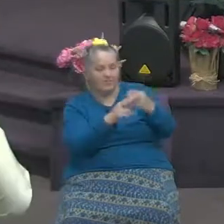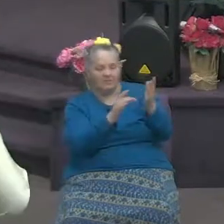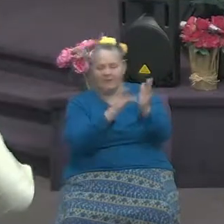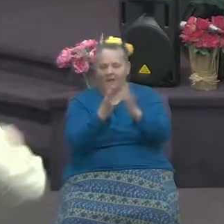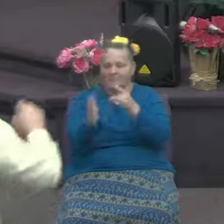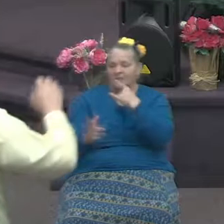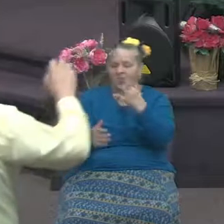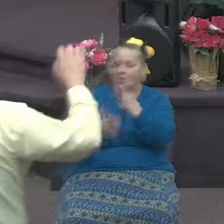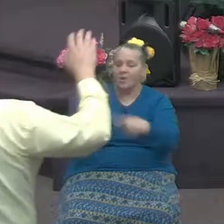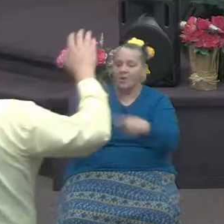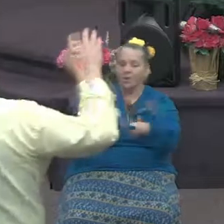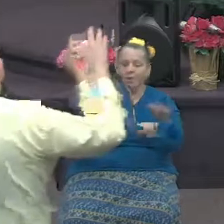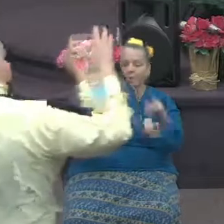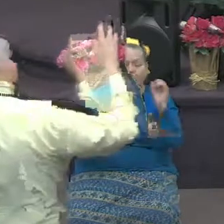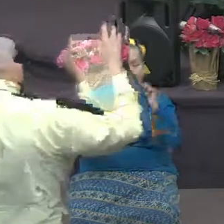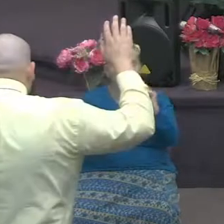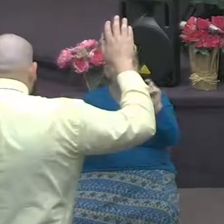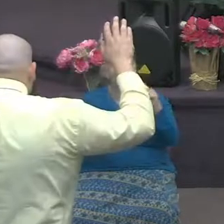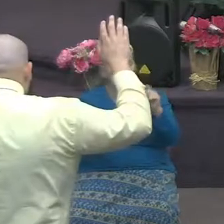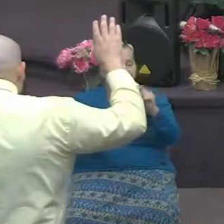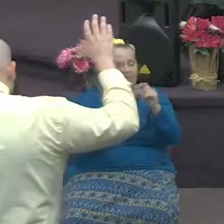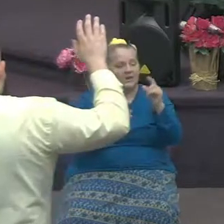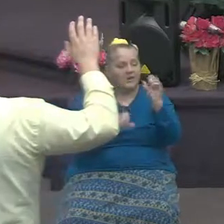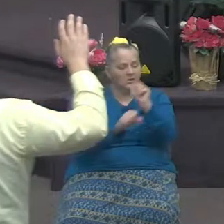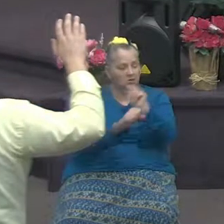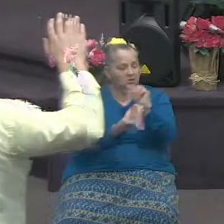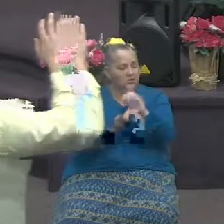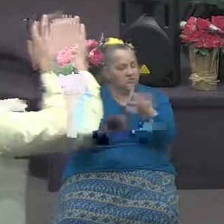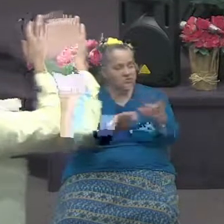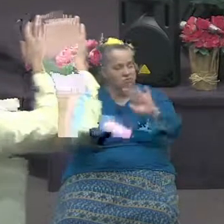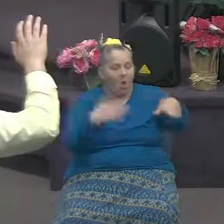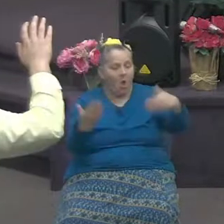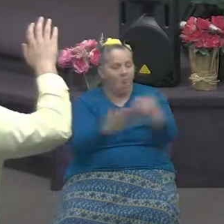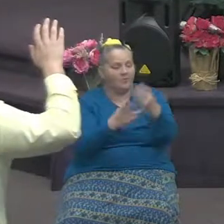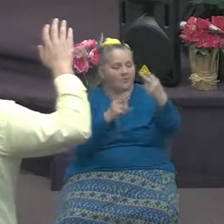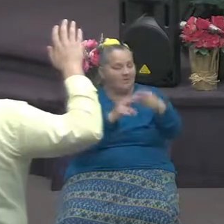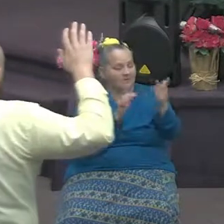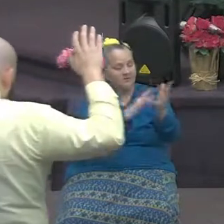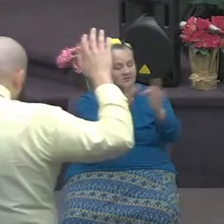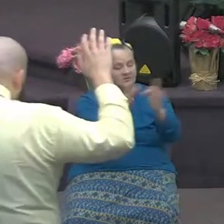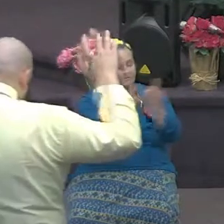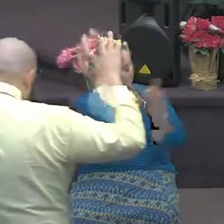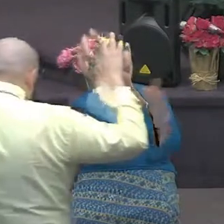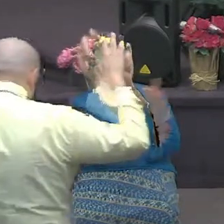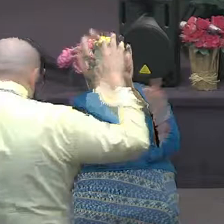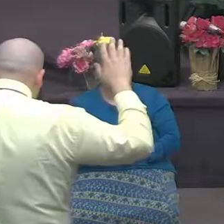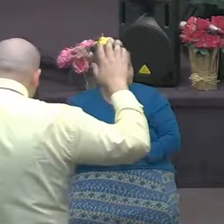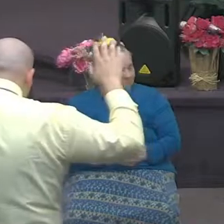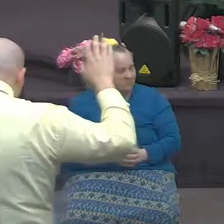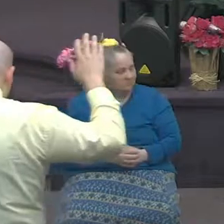the Bible says, whatsoever you do in word or deed, do it all in the name of Jesus.